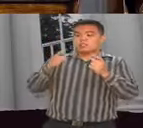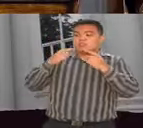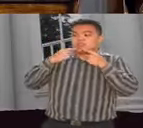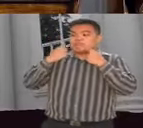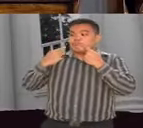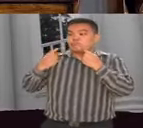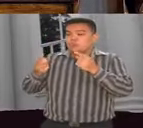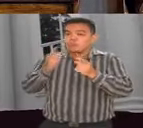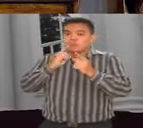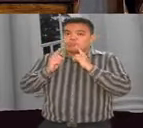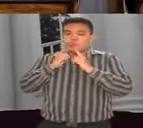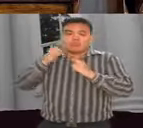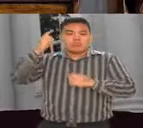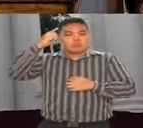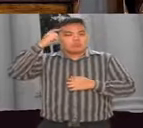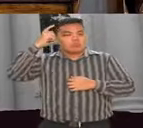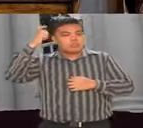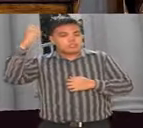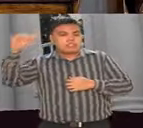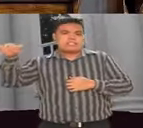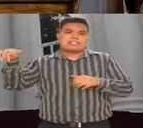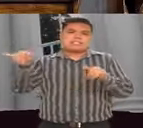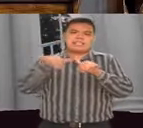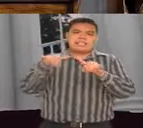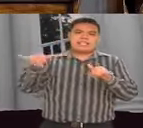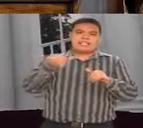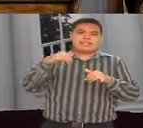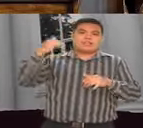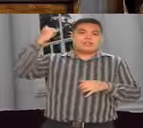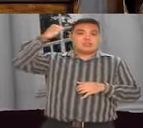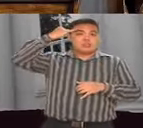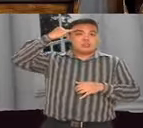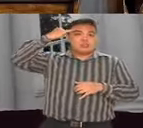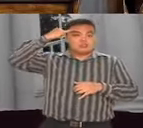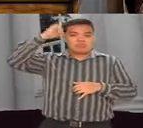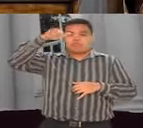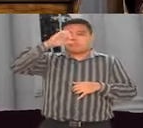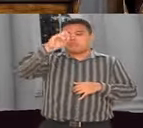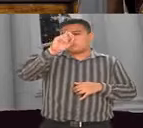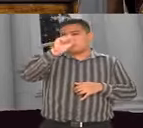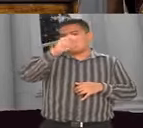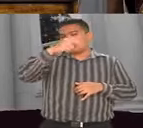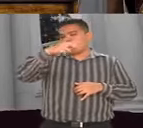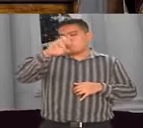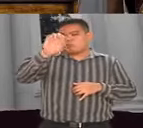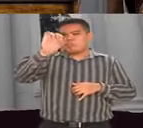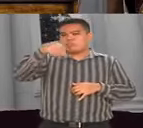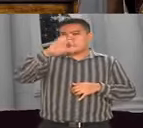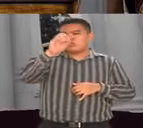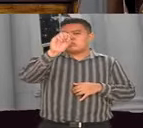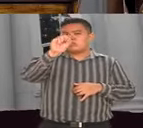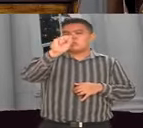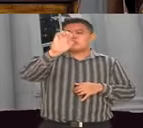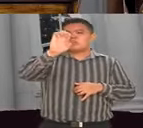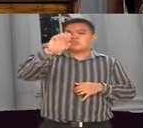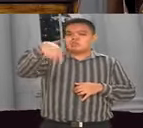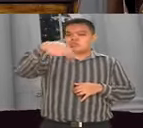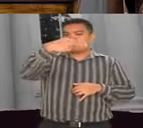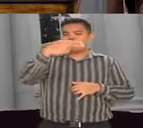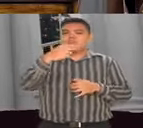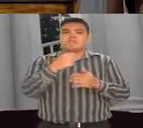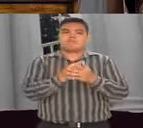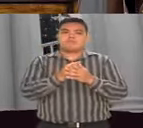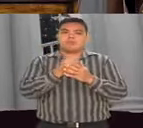dreams. Just like what He did to Joseph, remember? So with that, si Joseph, confident